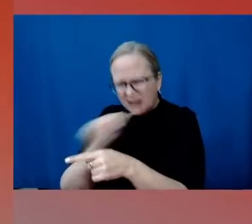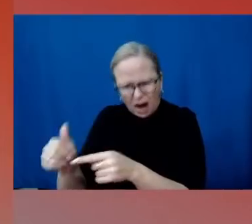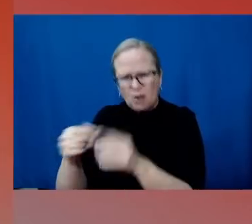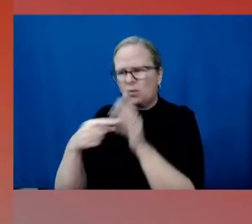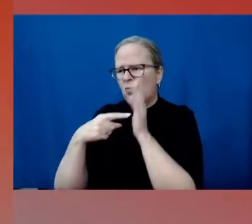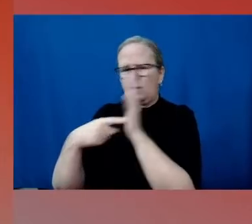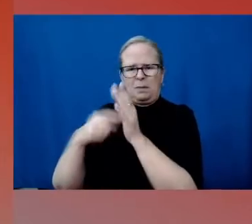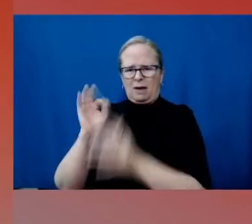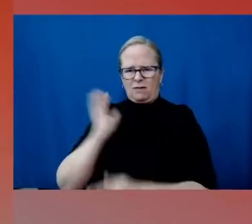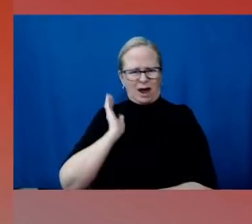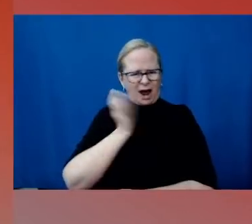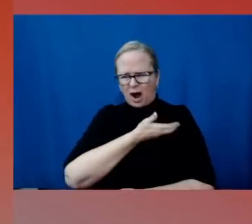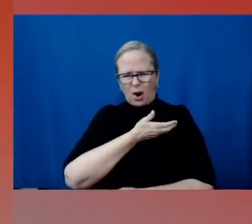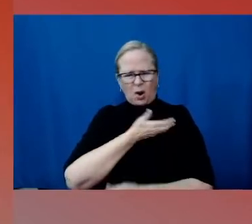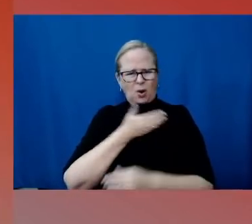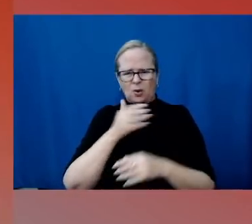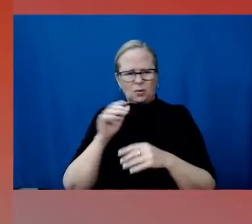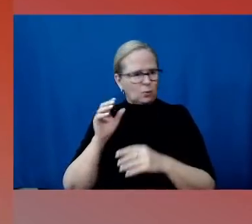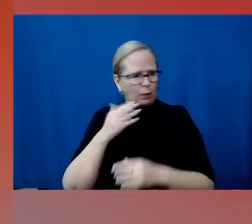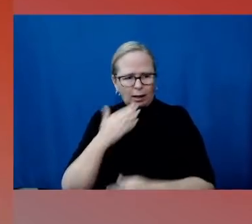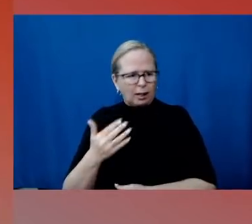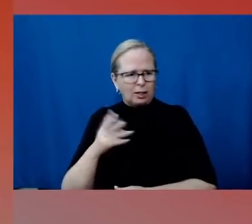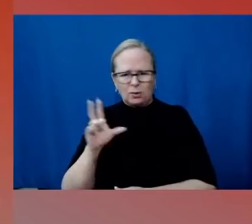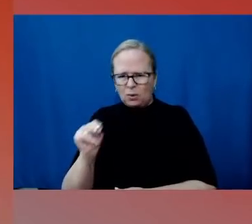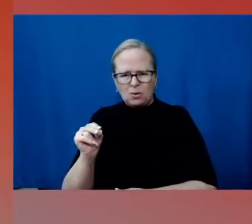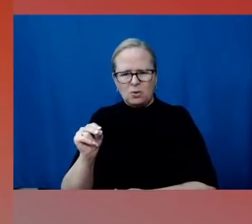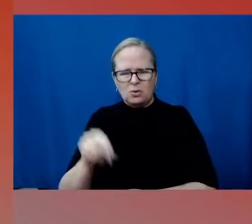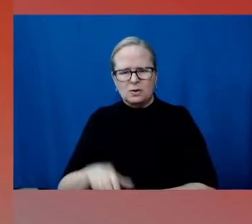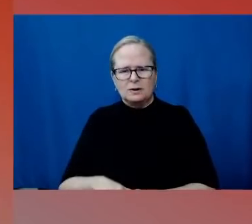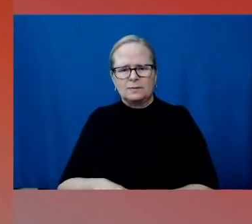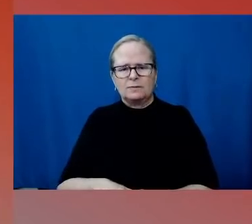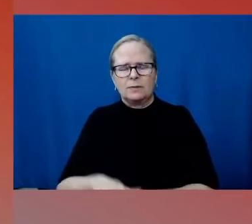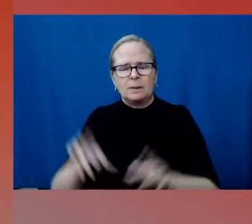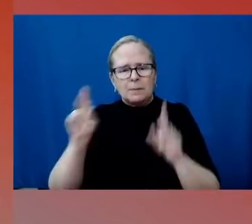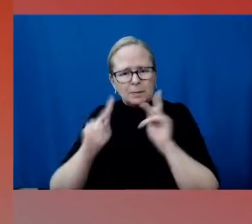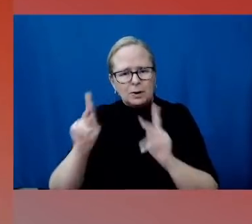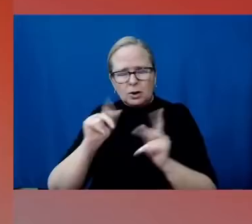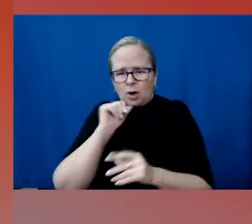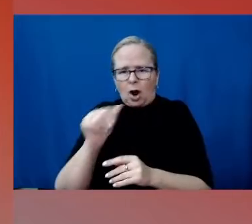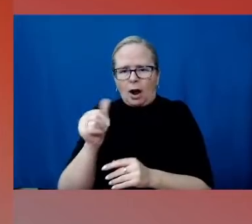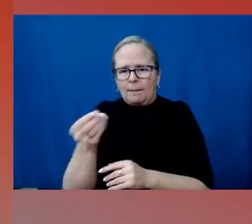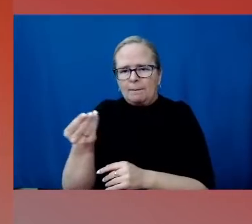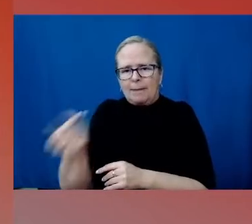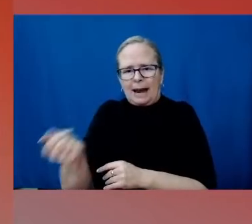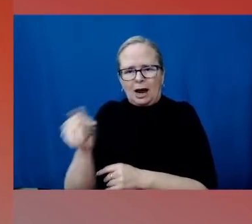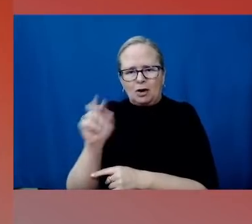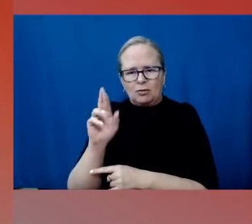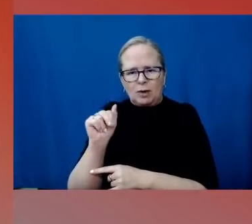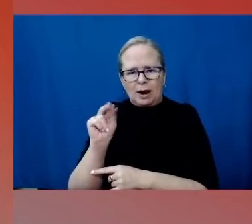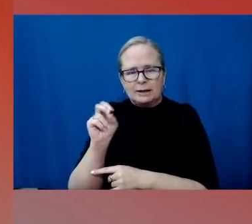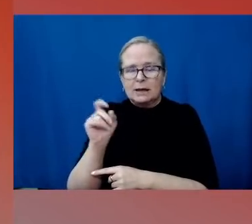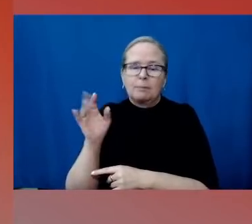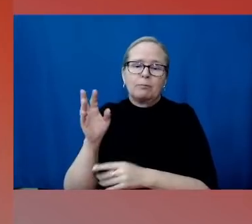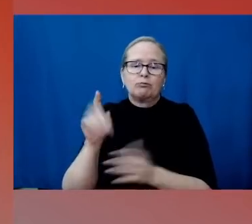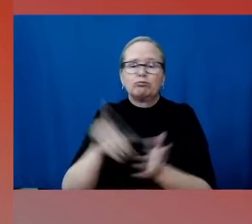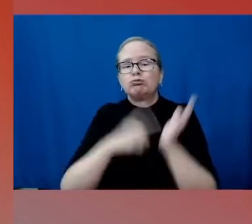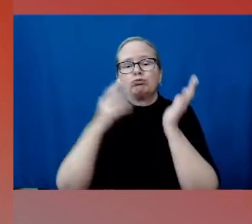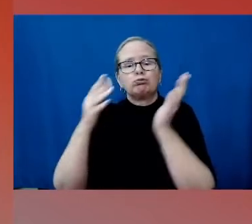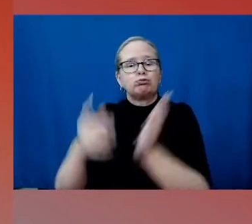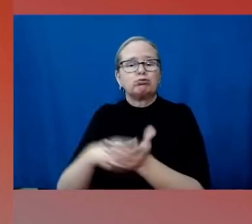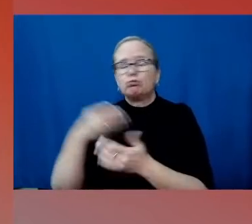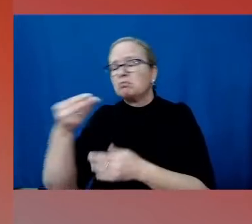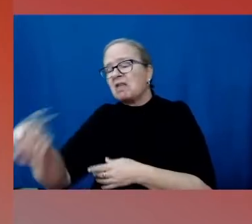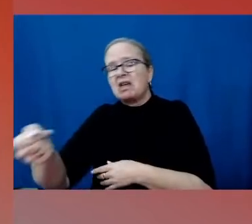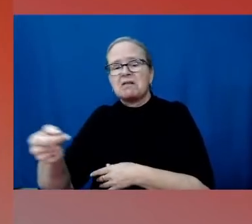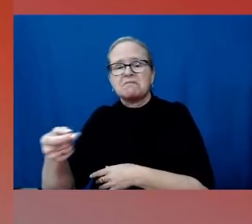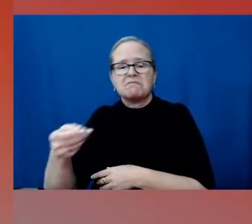well for our democracy. There's a reason why generally people don't pay ransoms to terrorists. And the